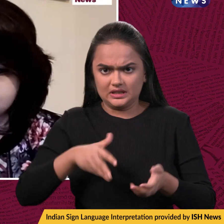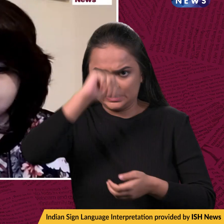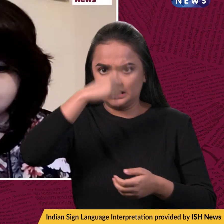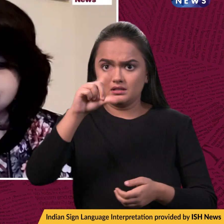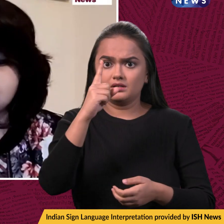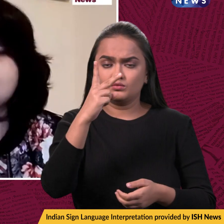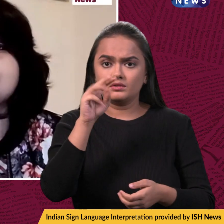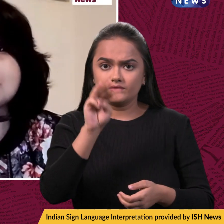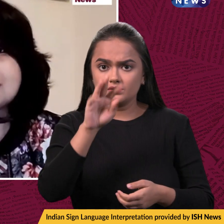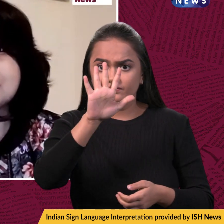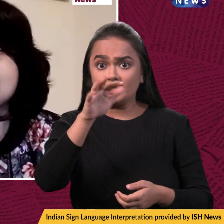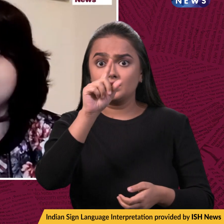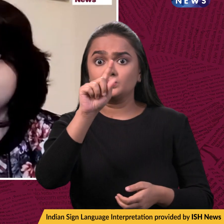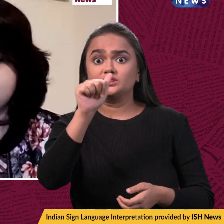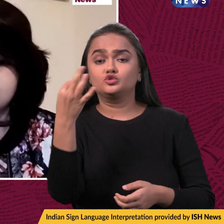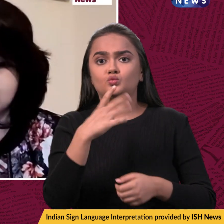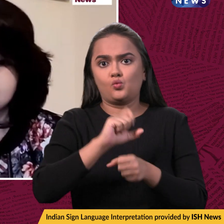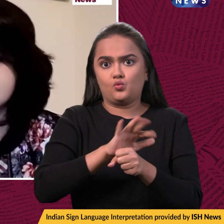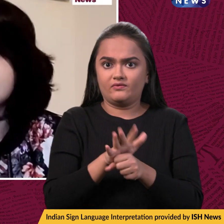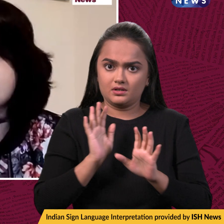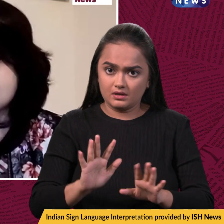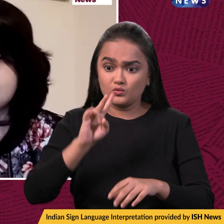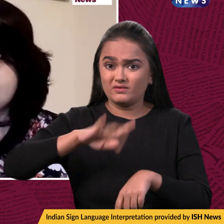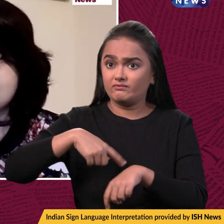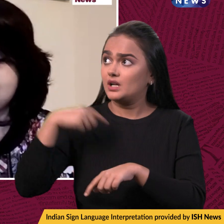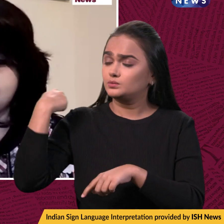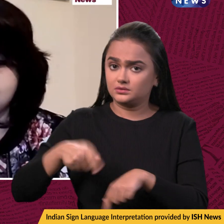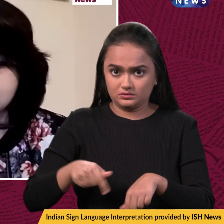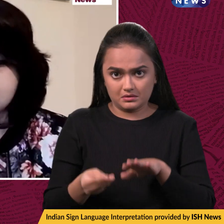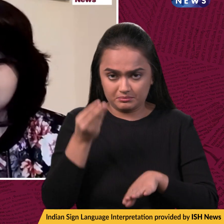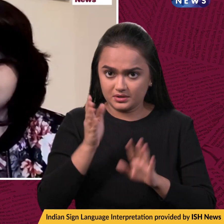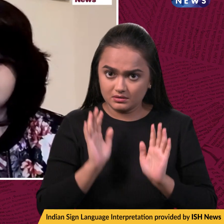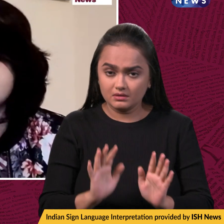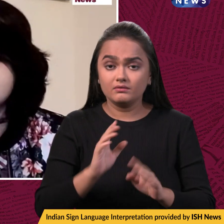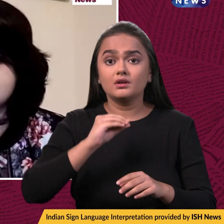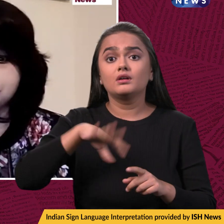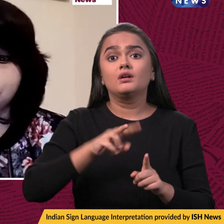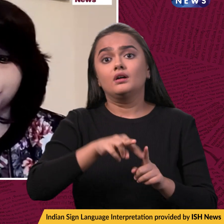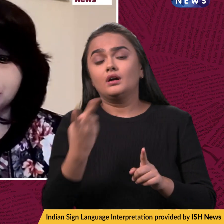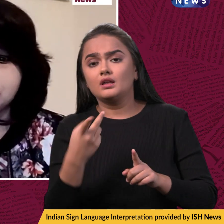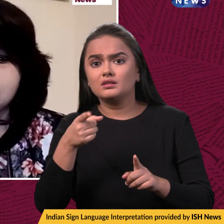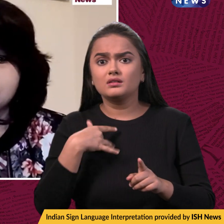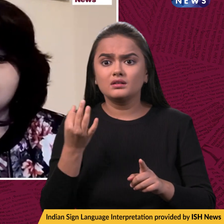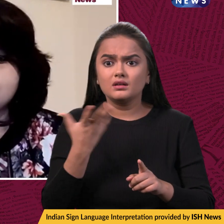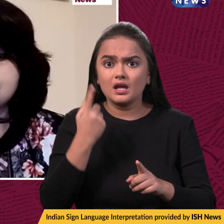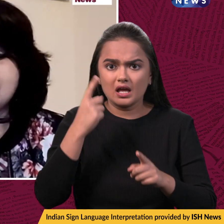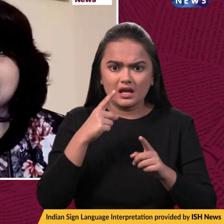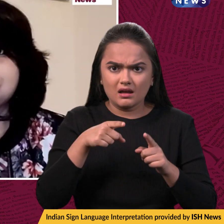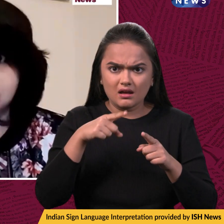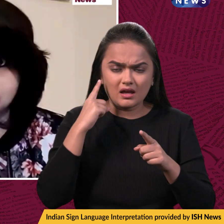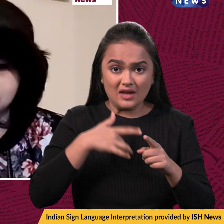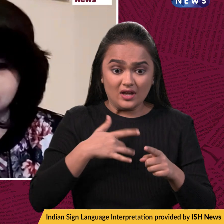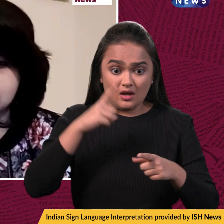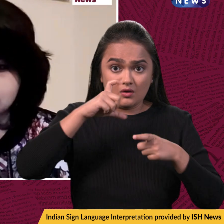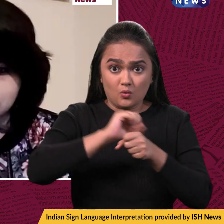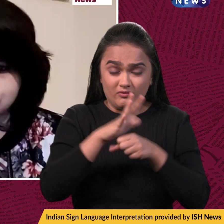reported 12,516 new COVID cases in the last 24 hours. There's a glimmer of hope here. The count of